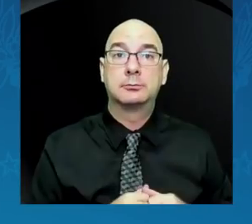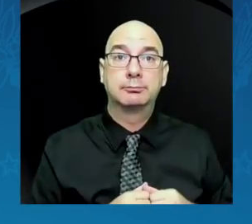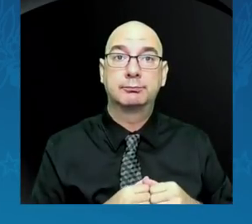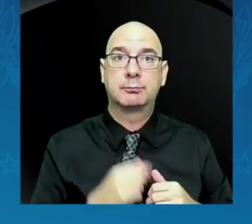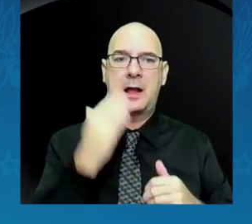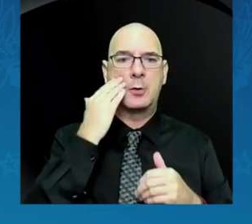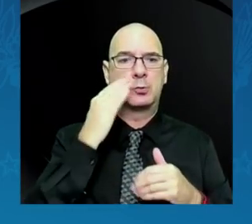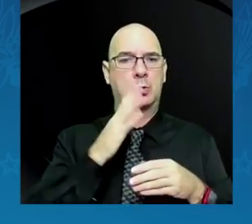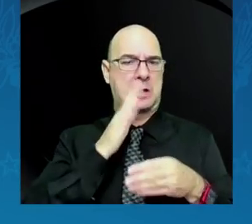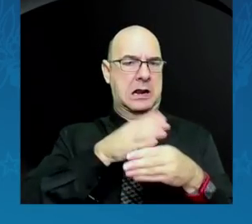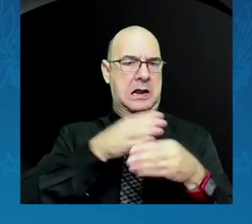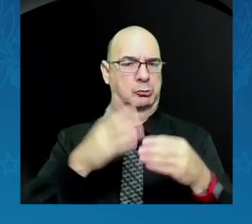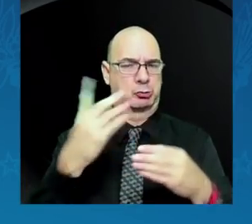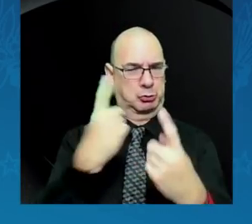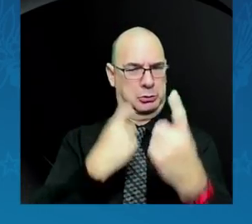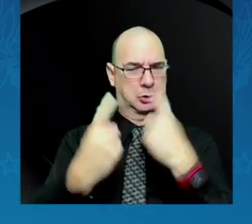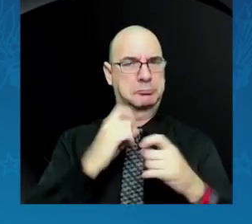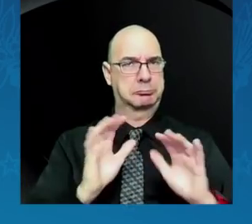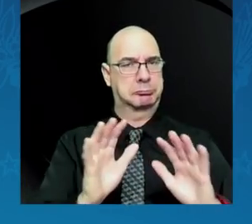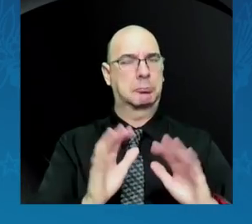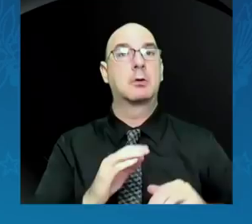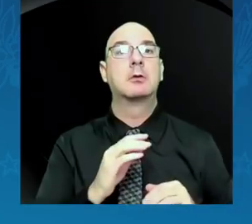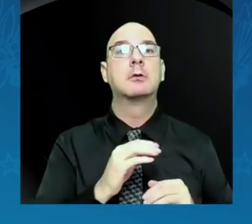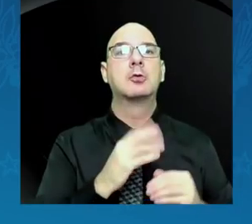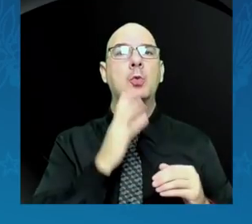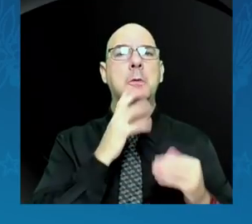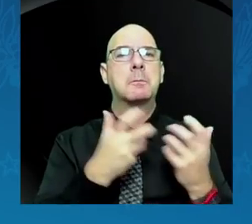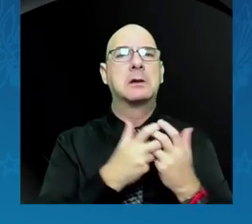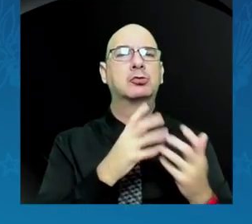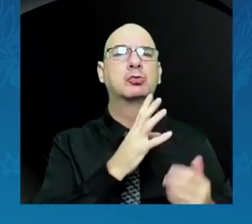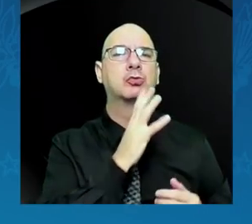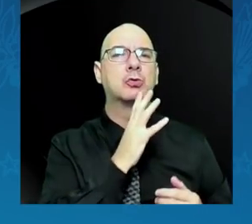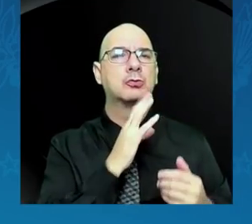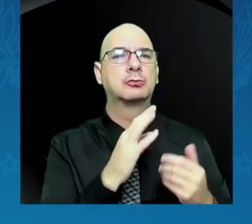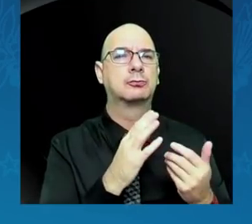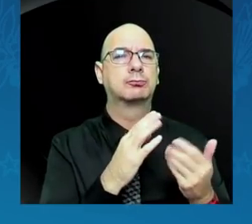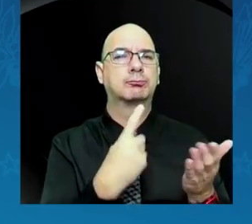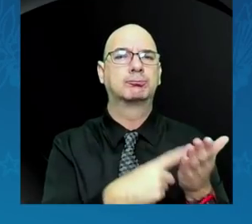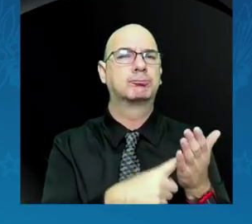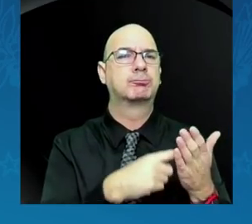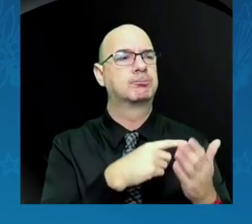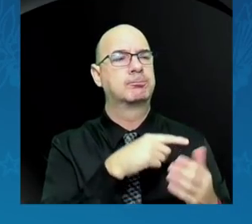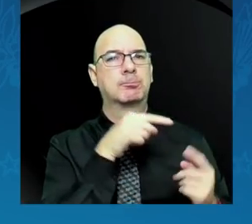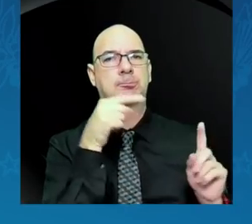I want to just talk briefly about the American cemetery.